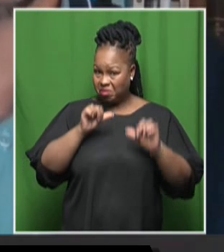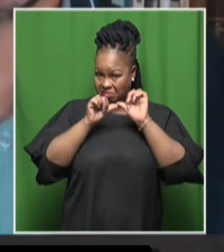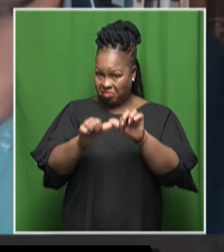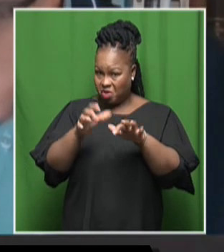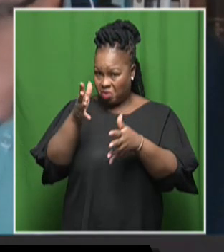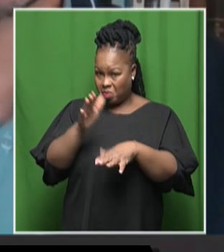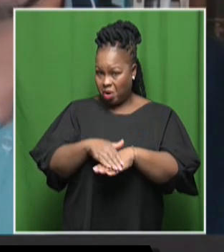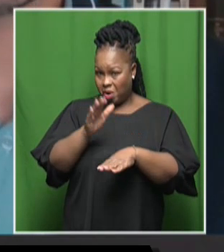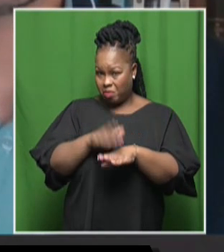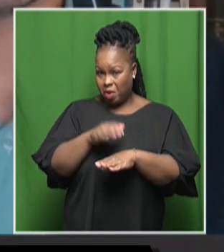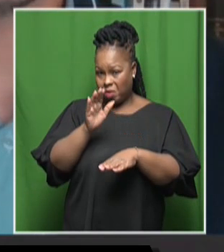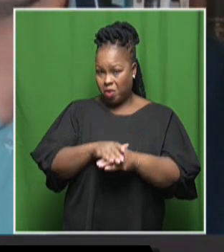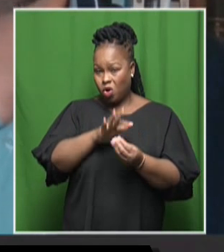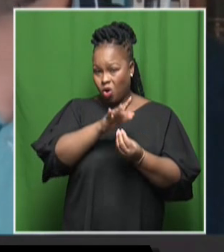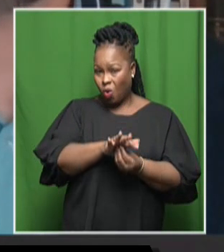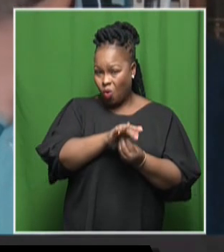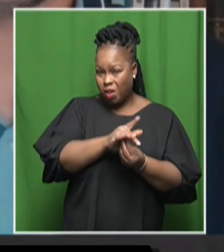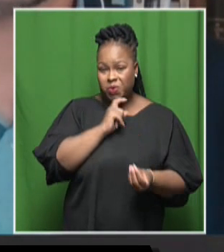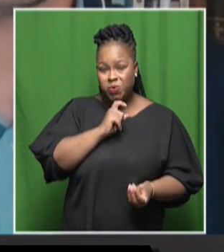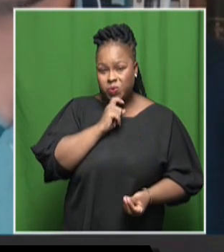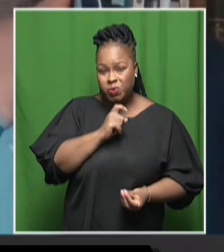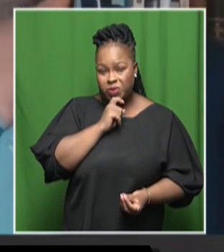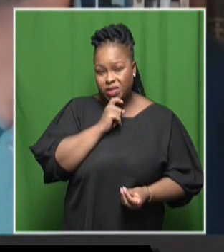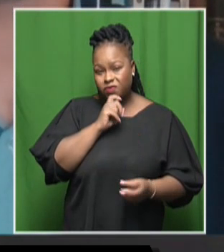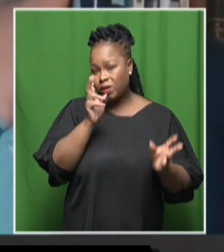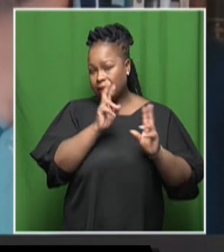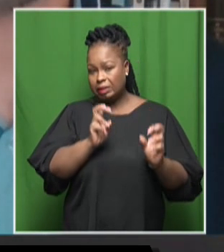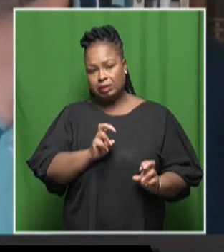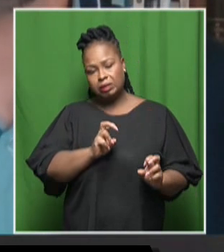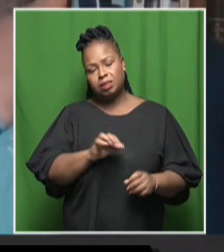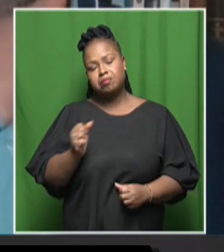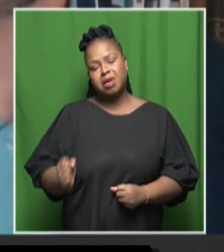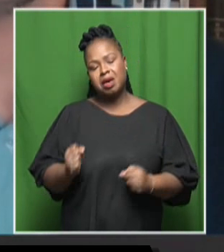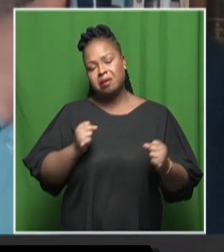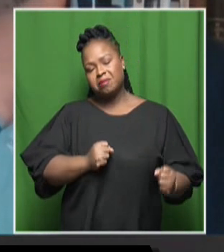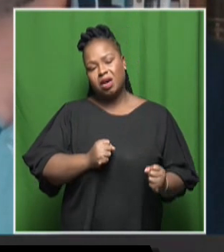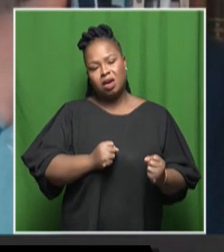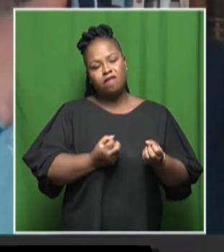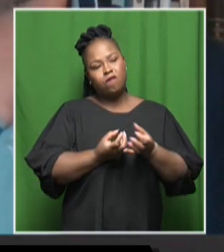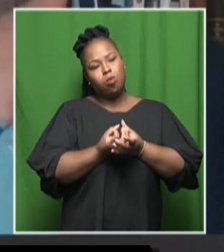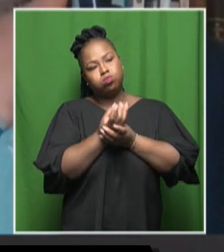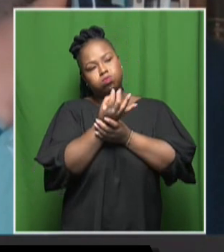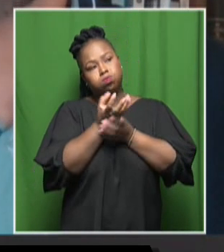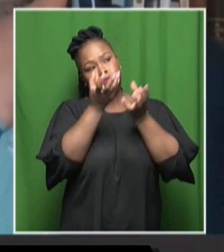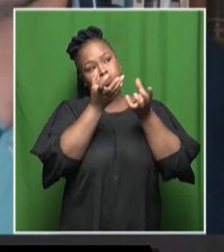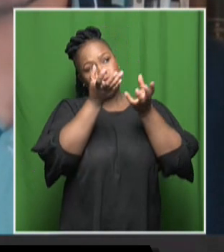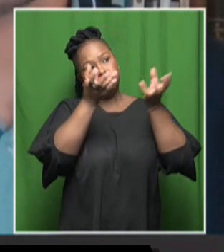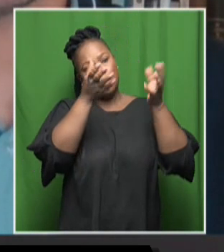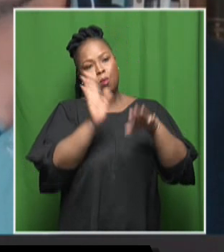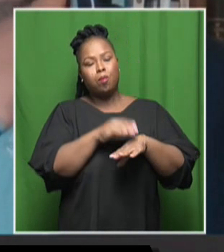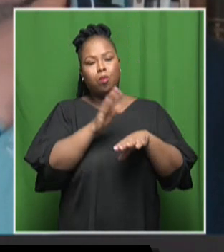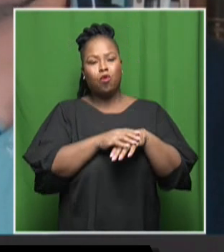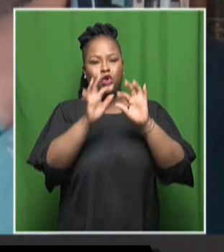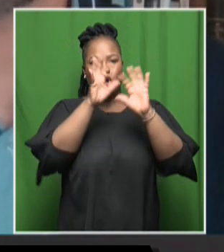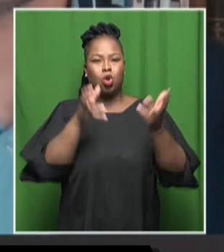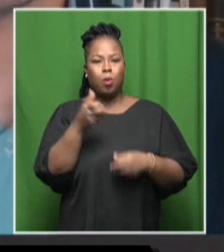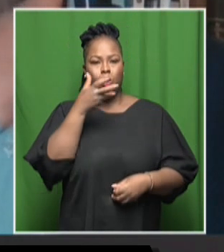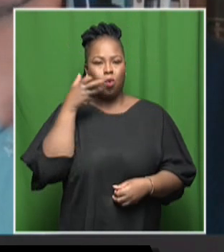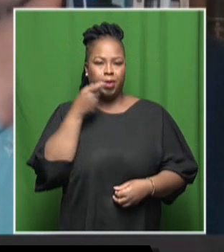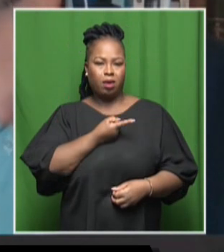going to be heavily reliant on coal for electricity generation, we will remain an important contributor in Africa